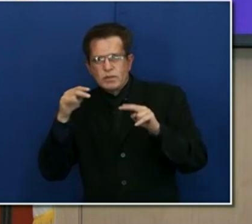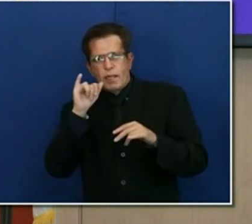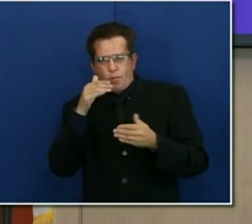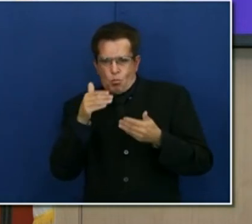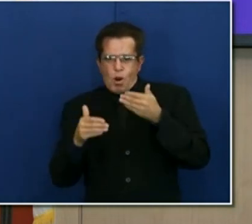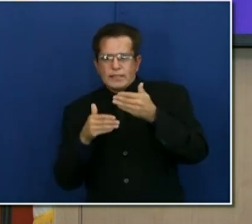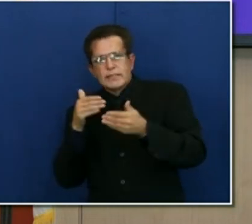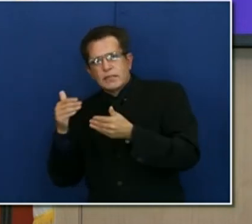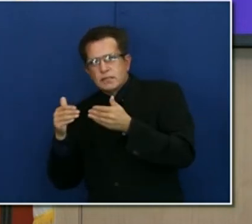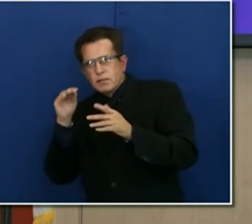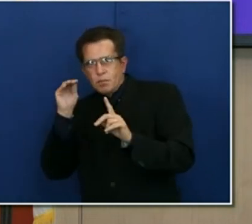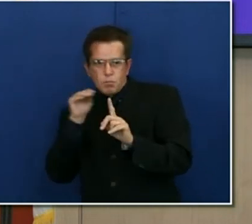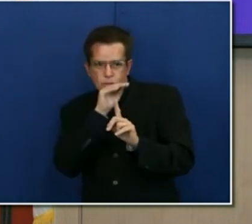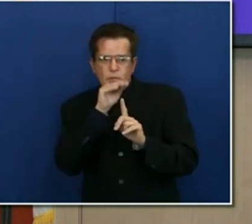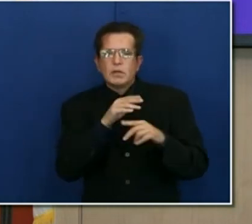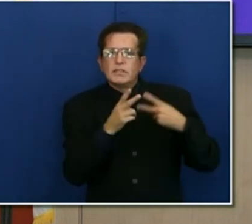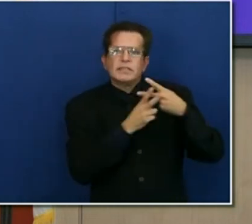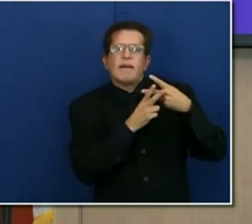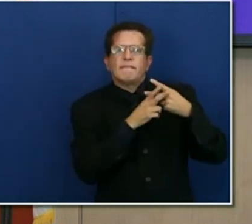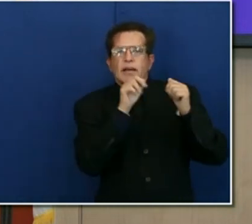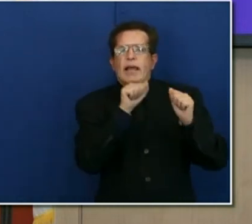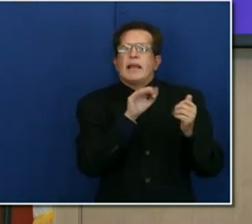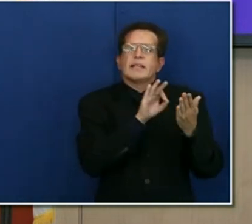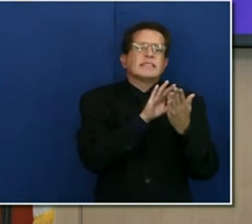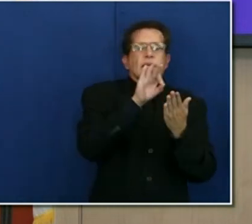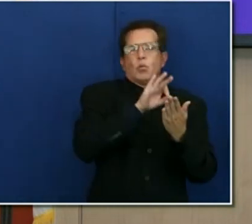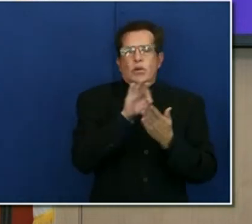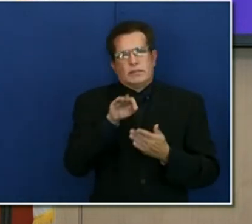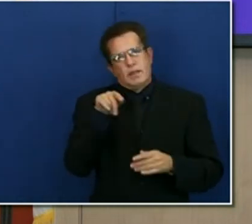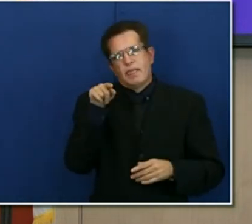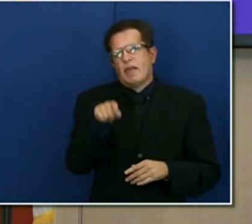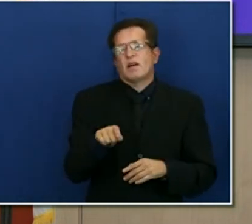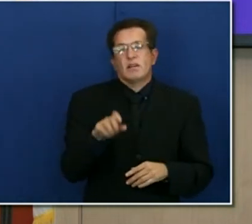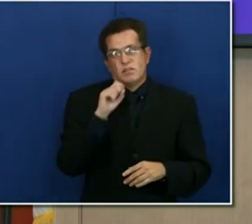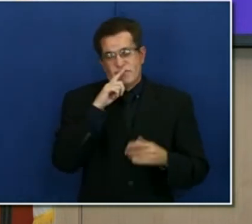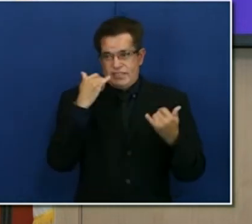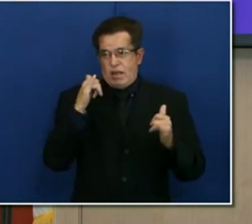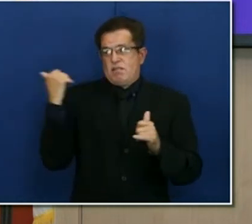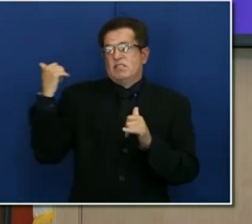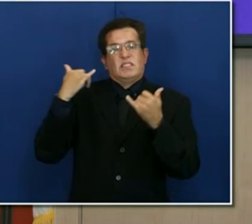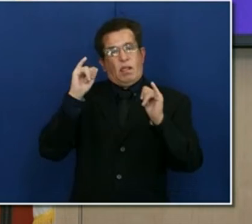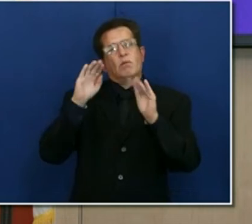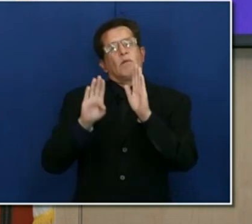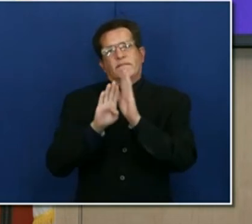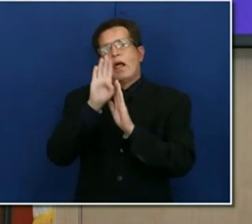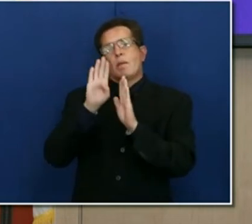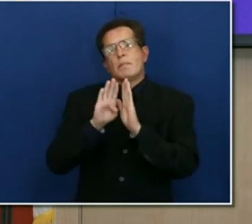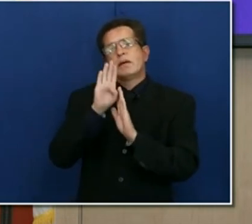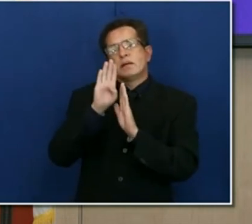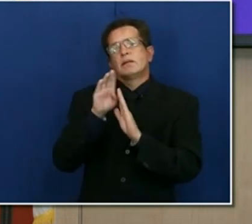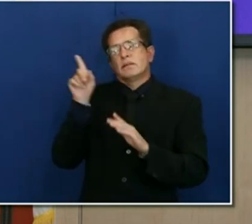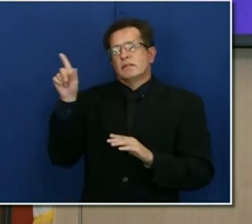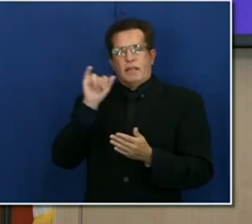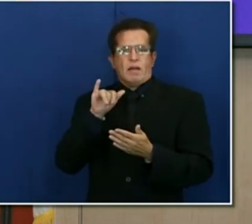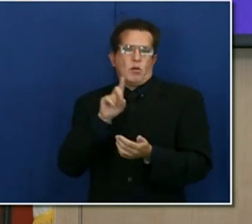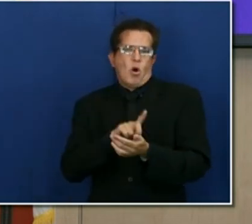process those specimens so they can be sequenced. So that is, again, a developing capability that Dr. Wooten referred to.